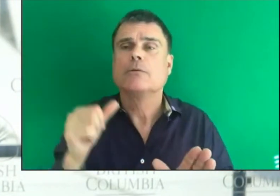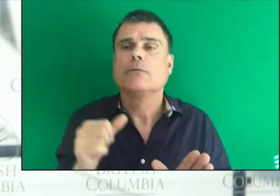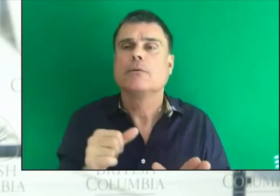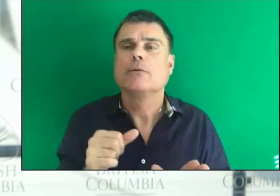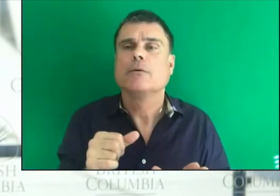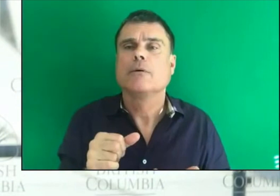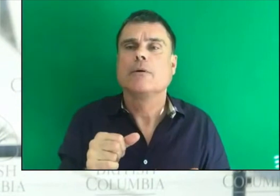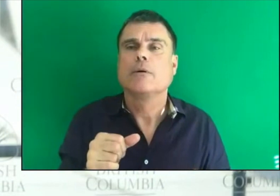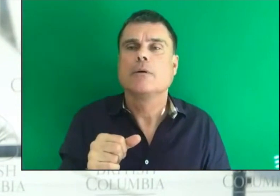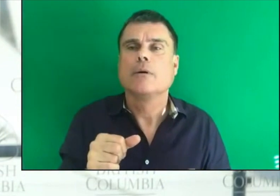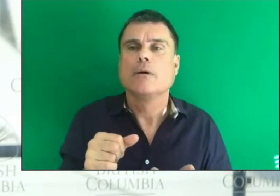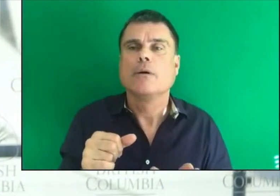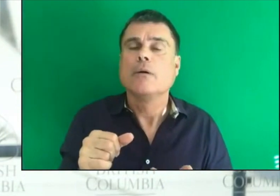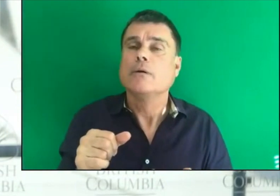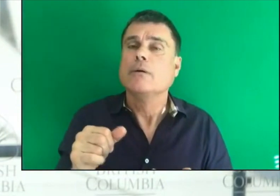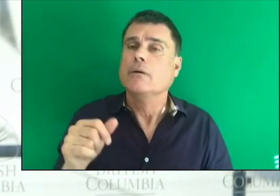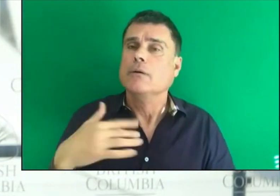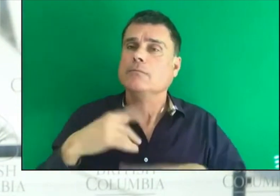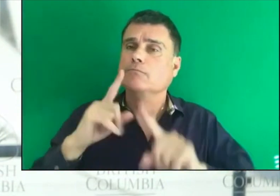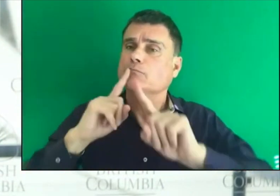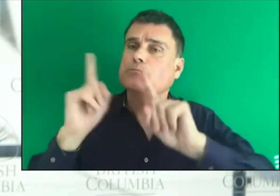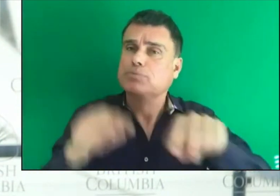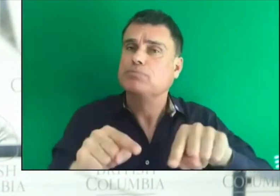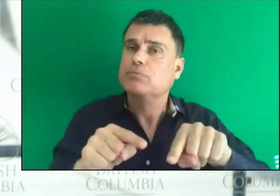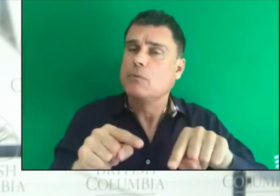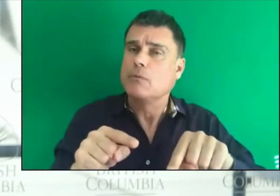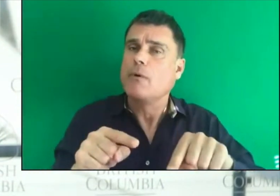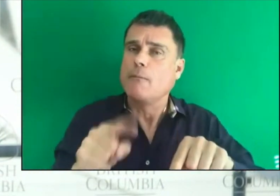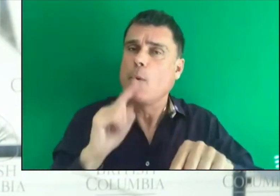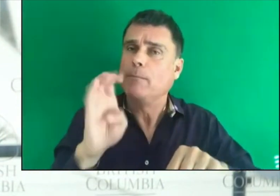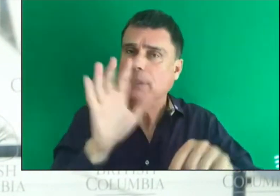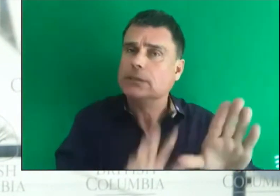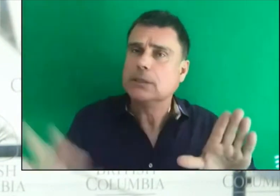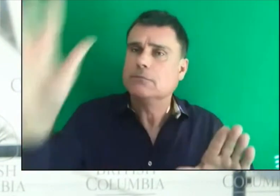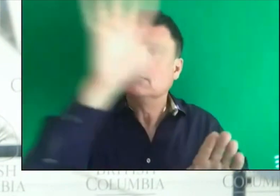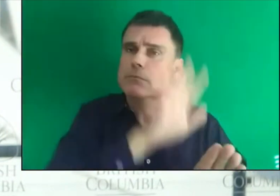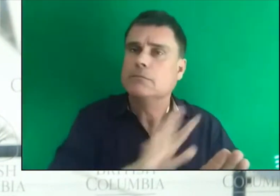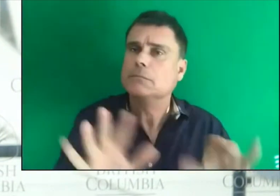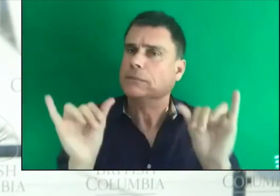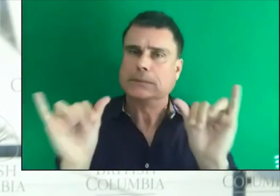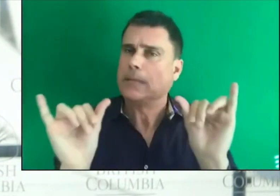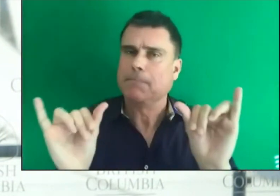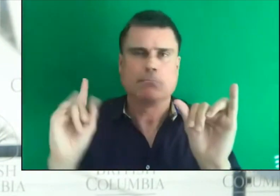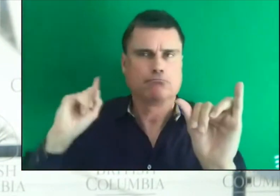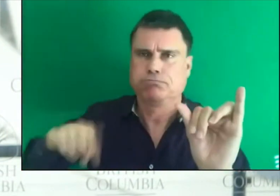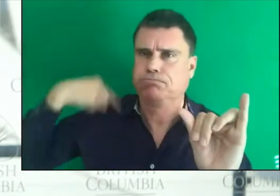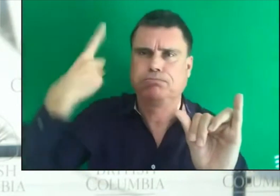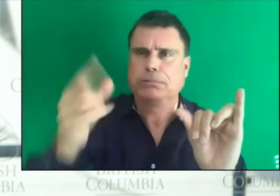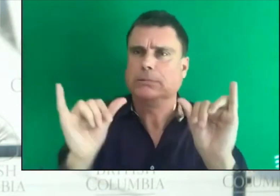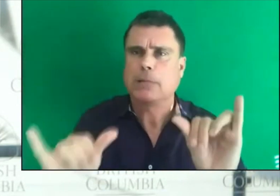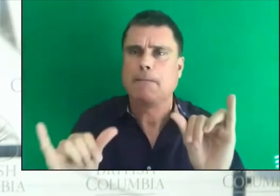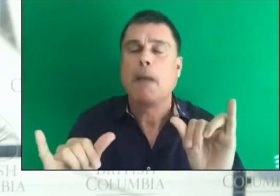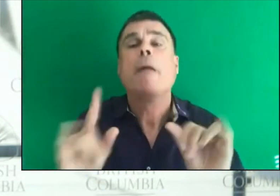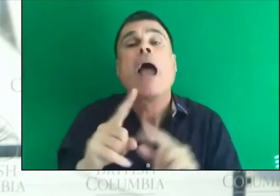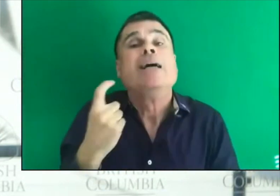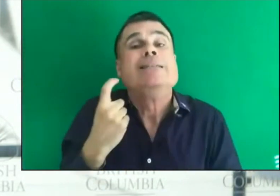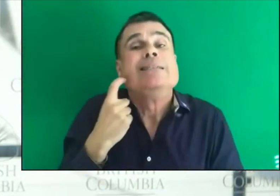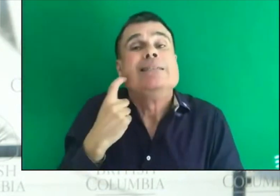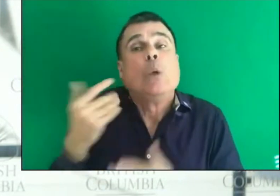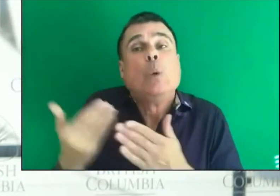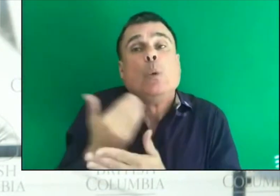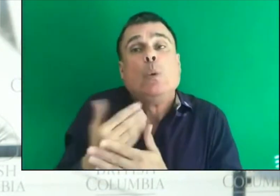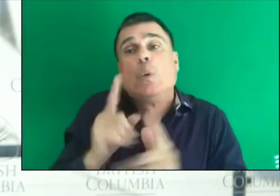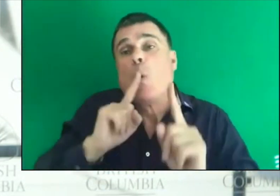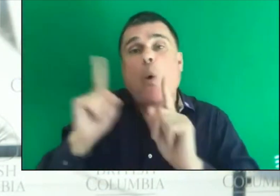Health. But with cases still increasing elsewhere, like in the north, I'm wondering why you didn't choose to apply these restrictions across the